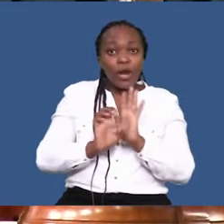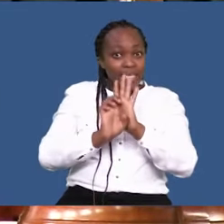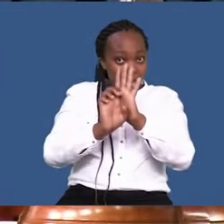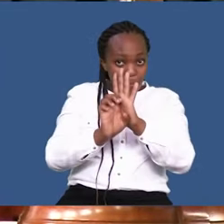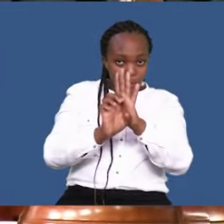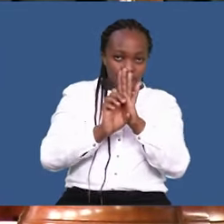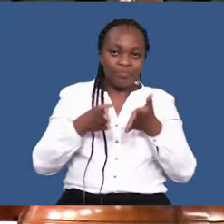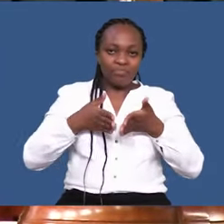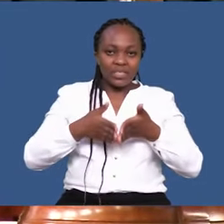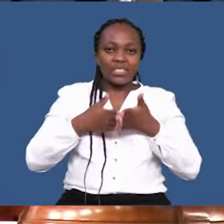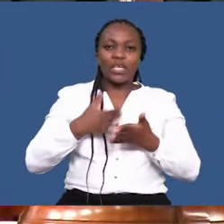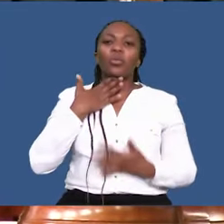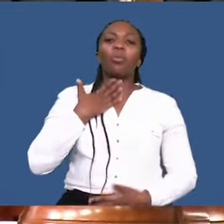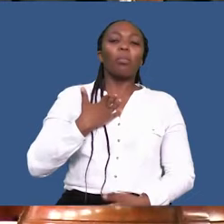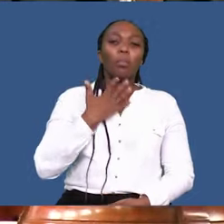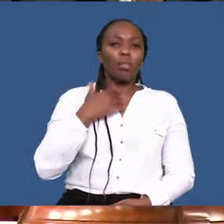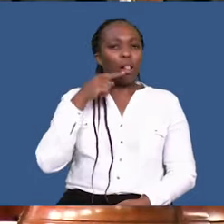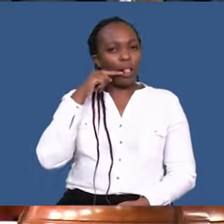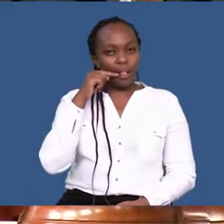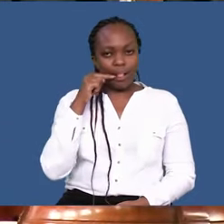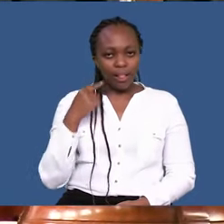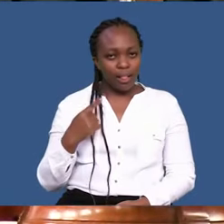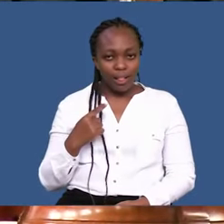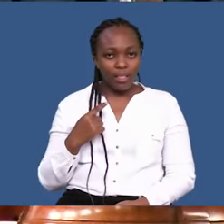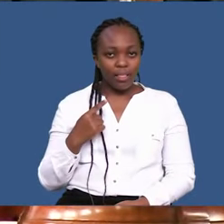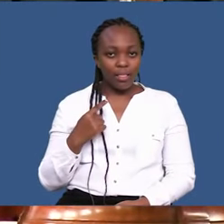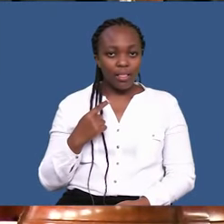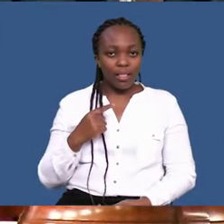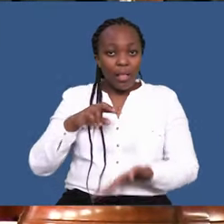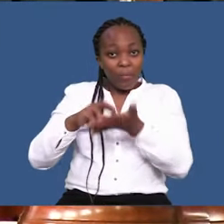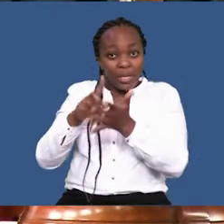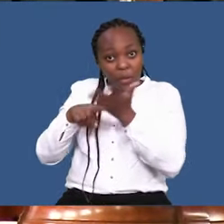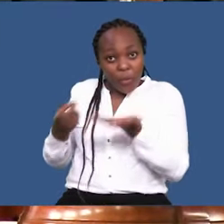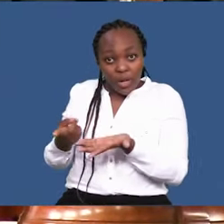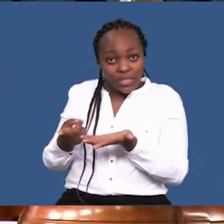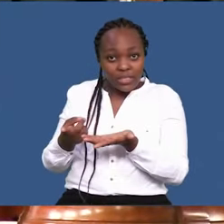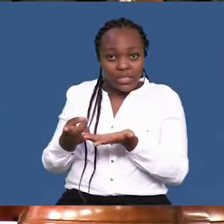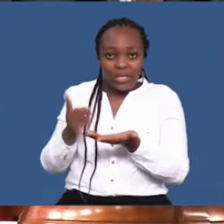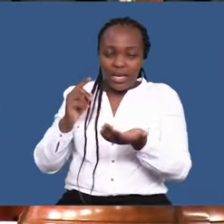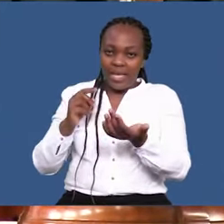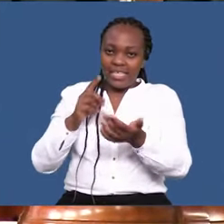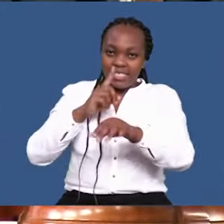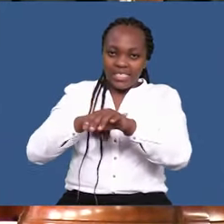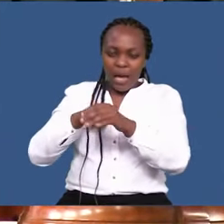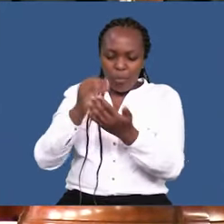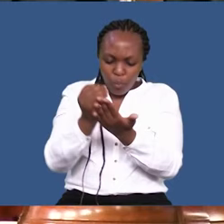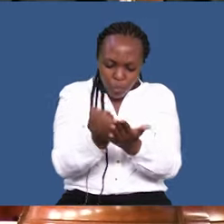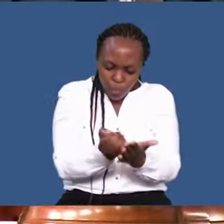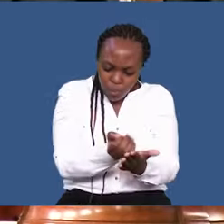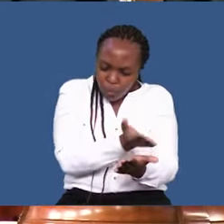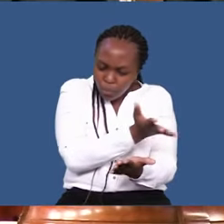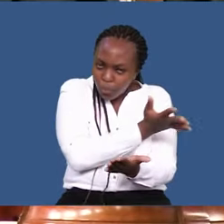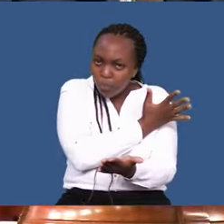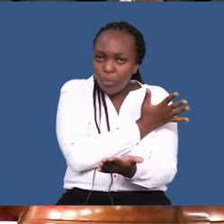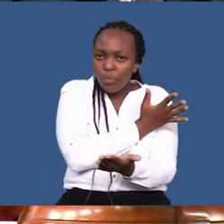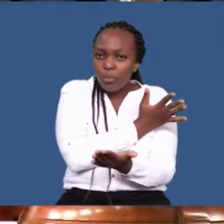And putting to death means that you are completely living out those things.